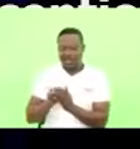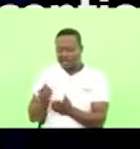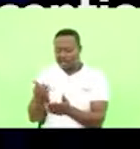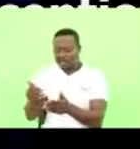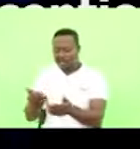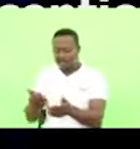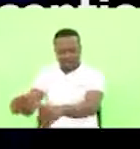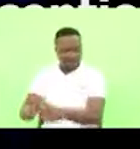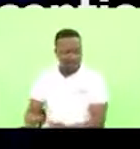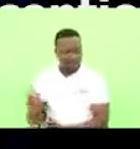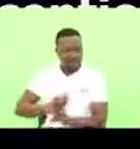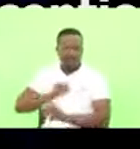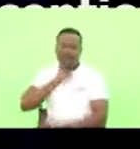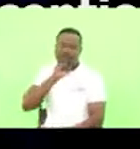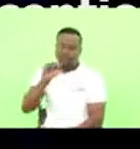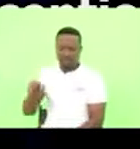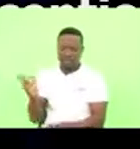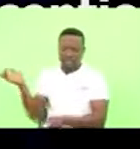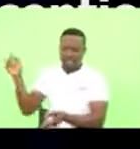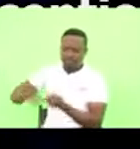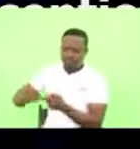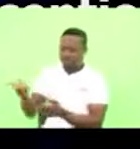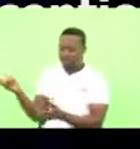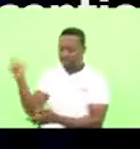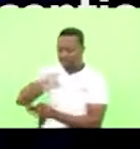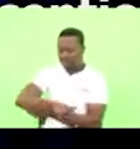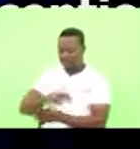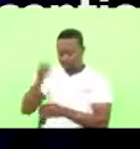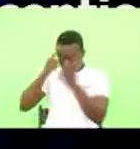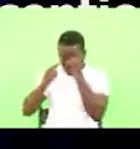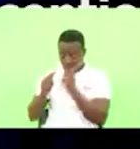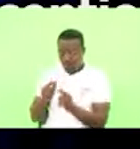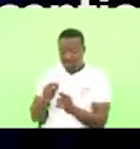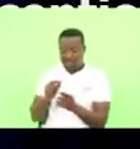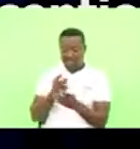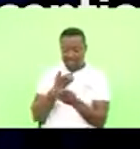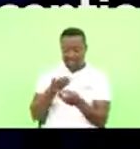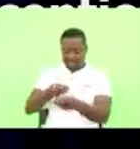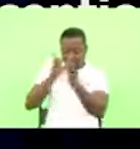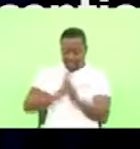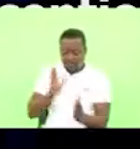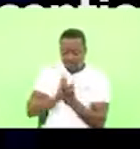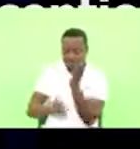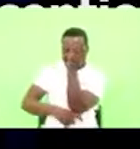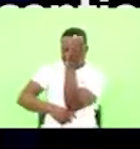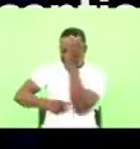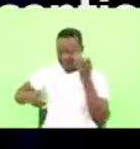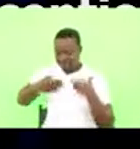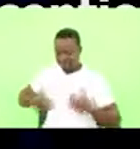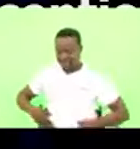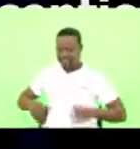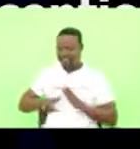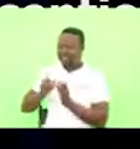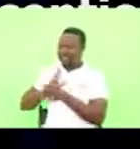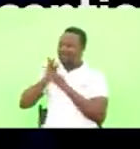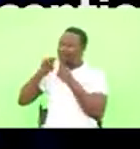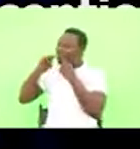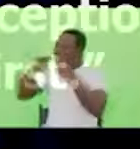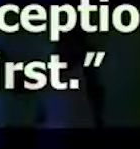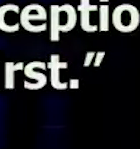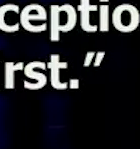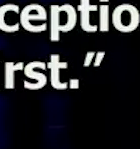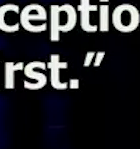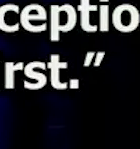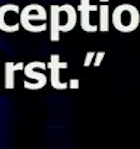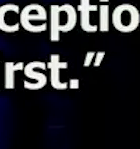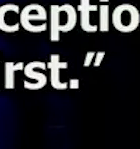Otherwise, his disciples may come and steal the body and tell the people that he has been